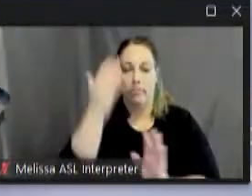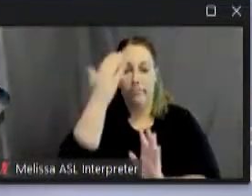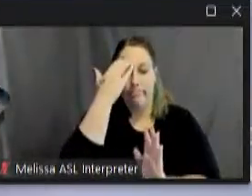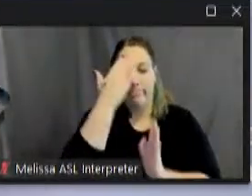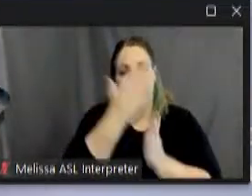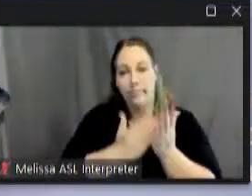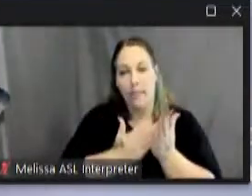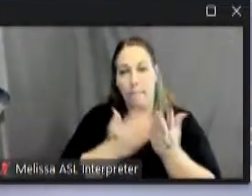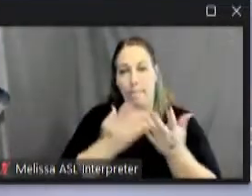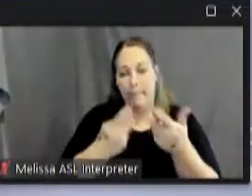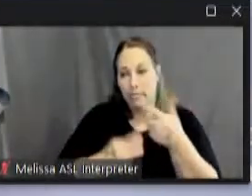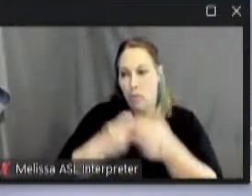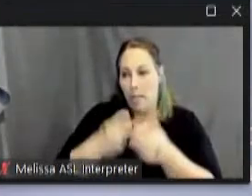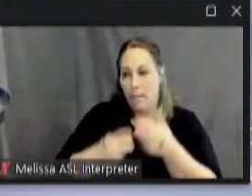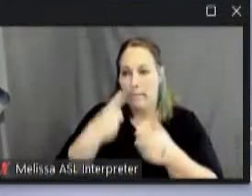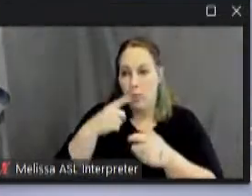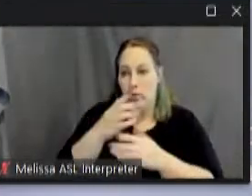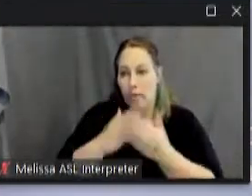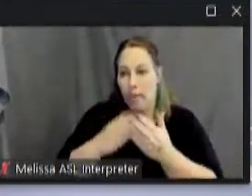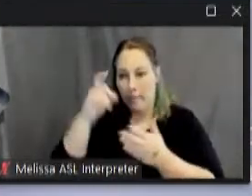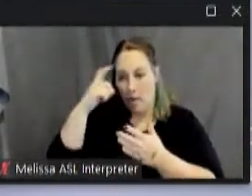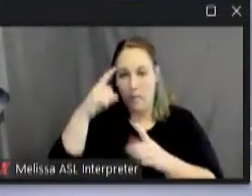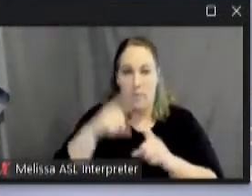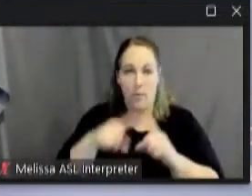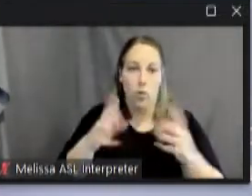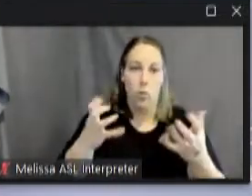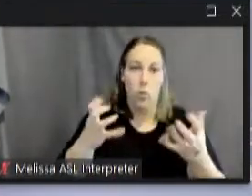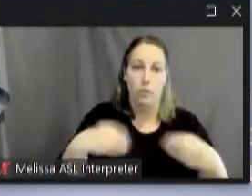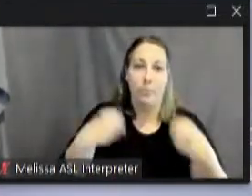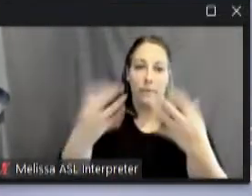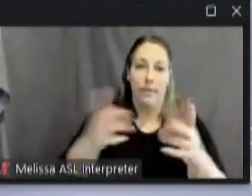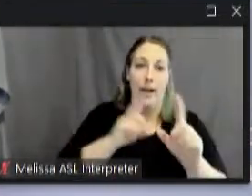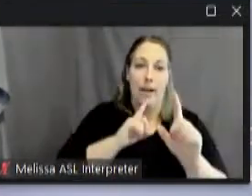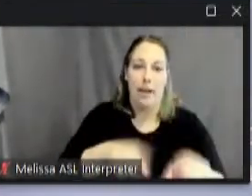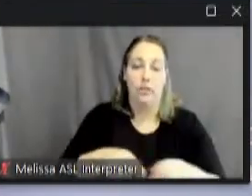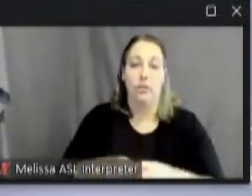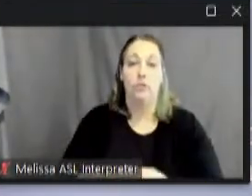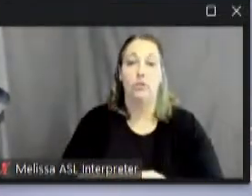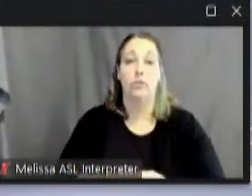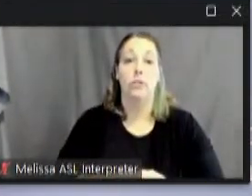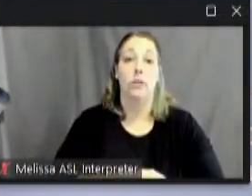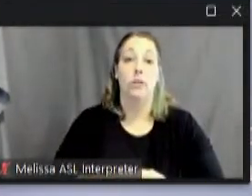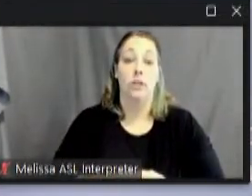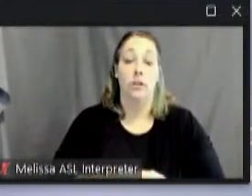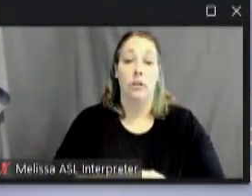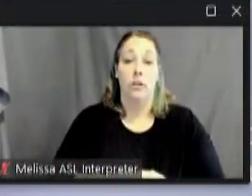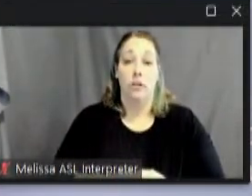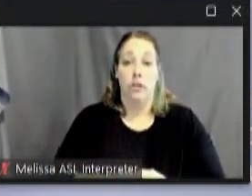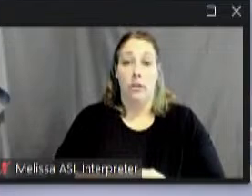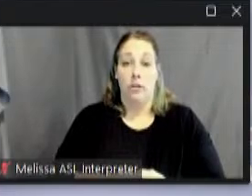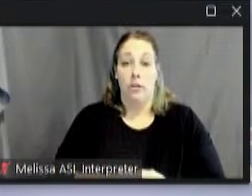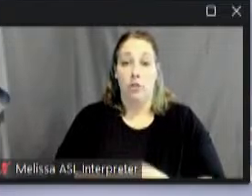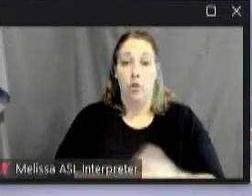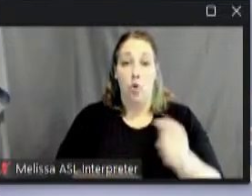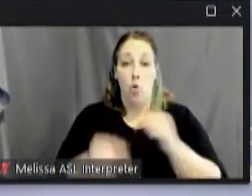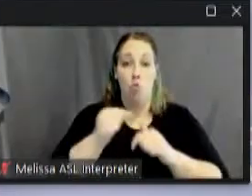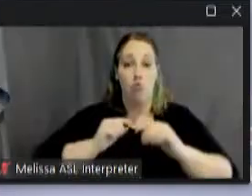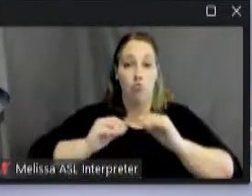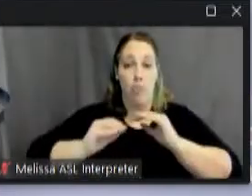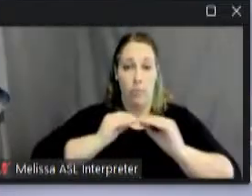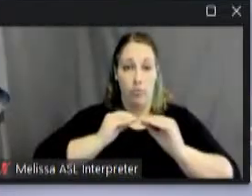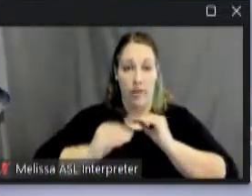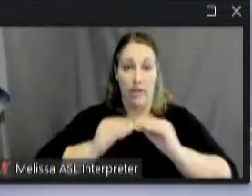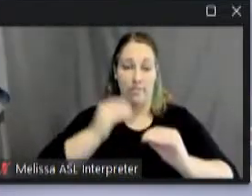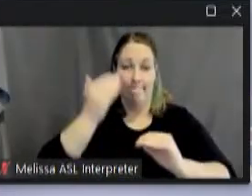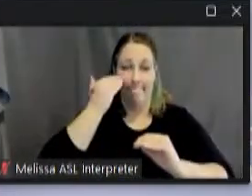states. So reparations, I know, is another important point,